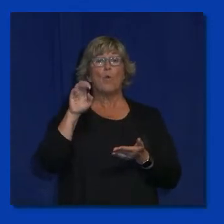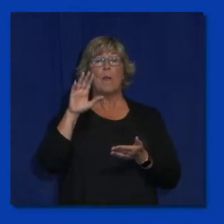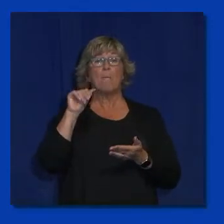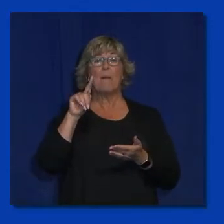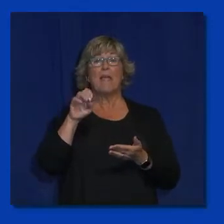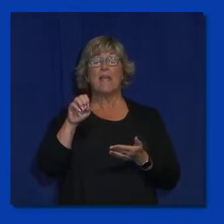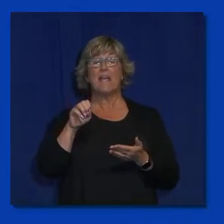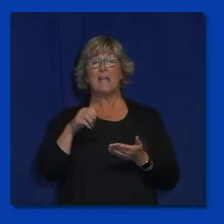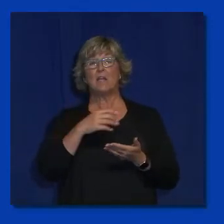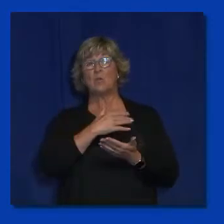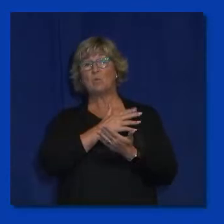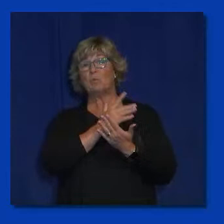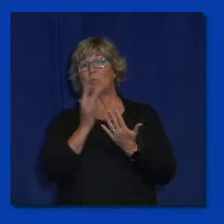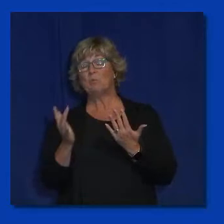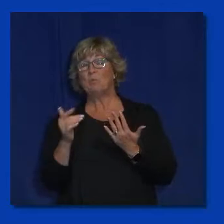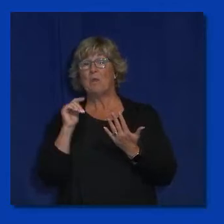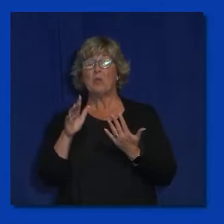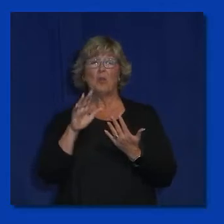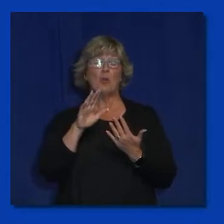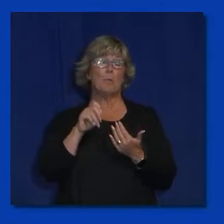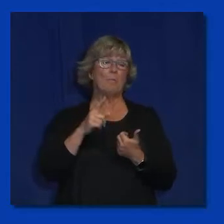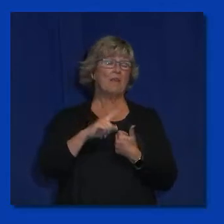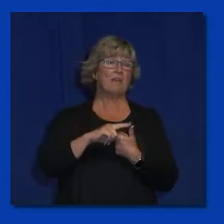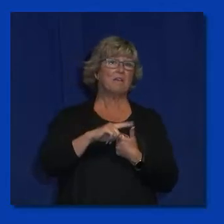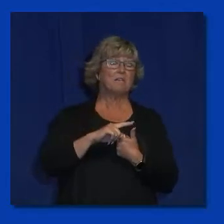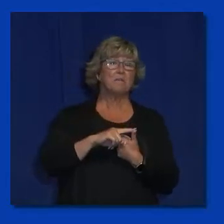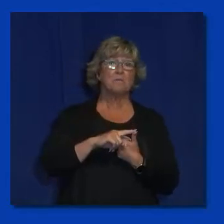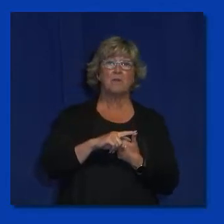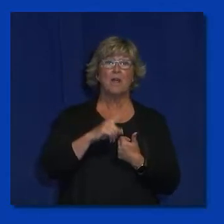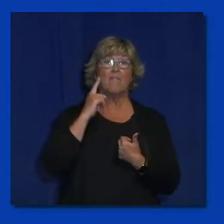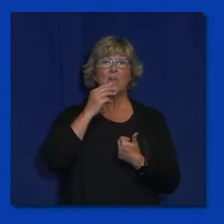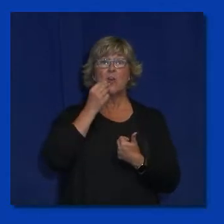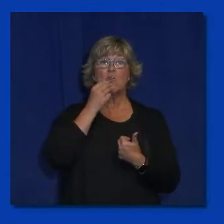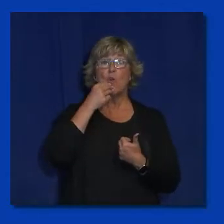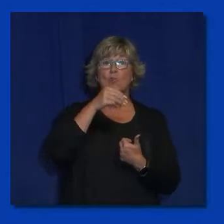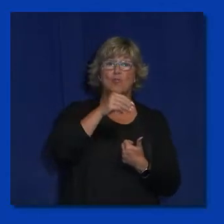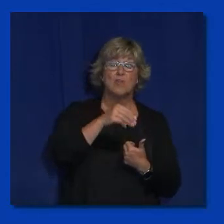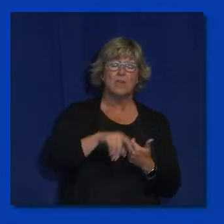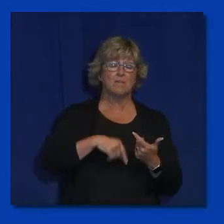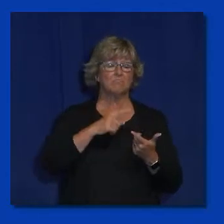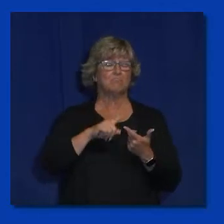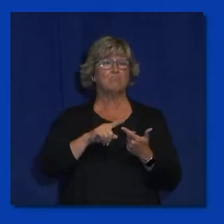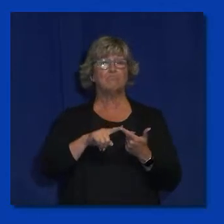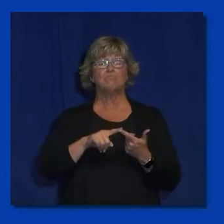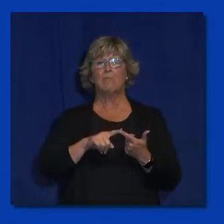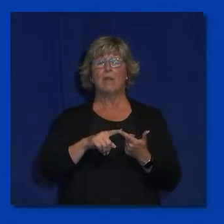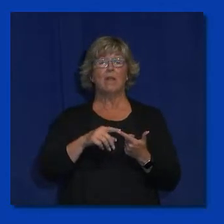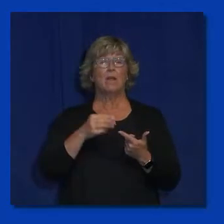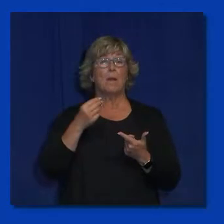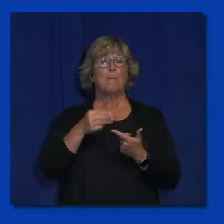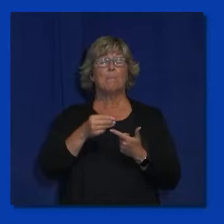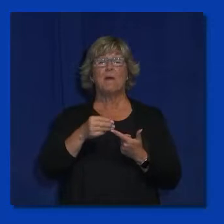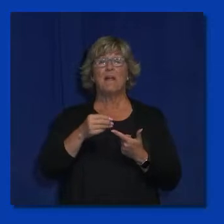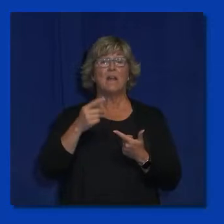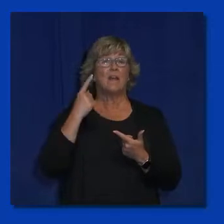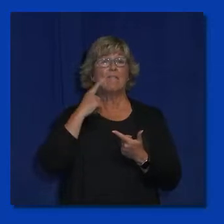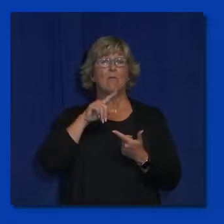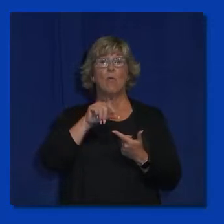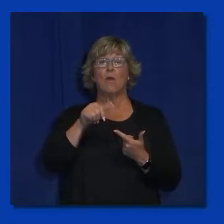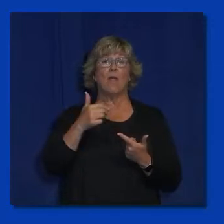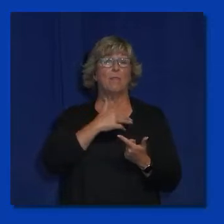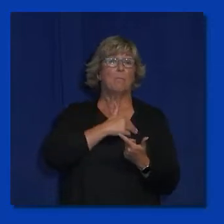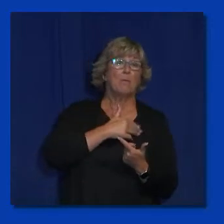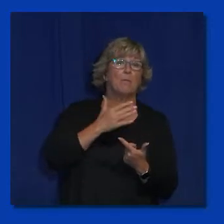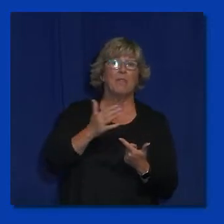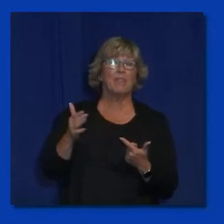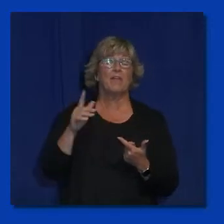For you, it could be a rebate to address the issue of groceries. It could be a rebate to address the other cost burdens are placed on you. It's a